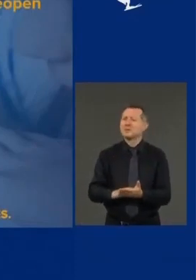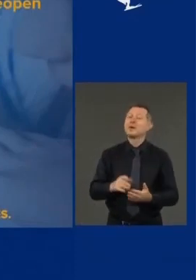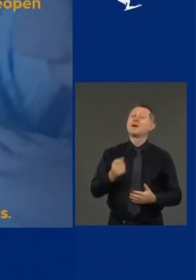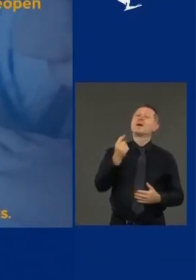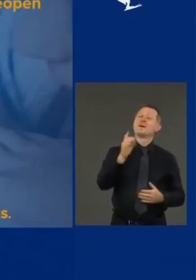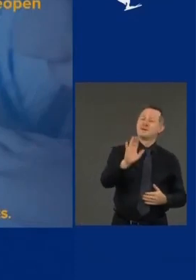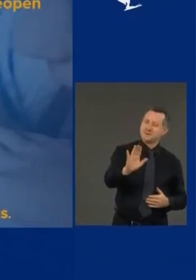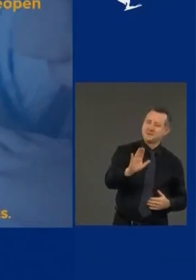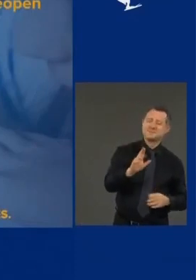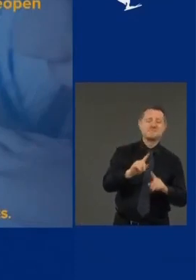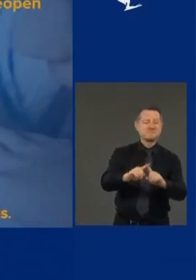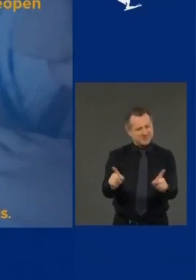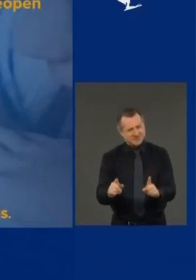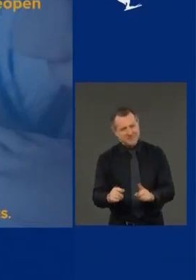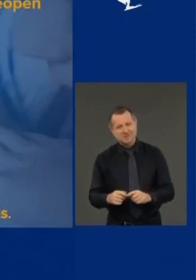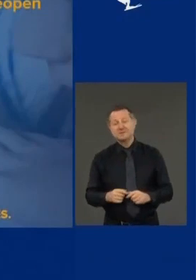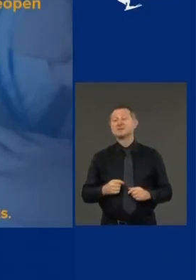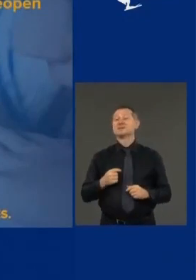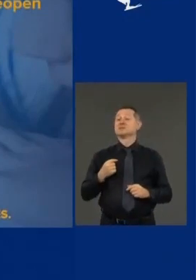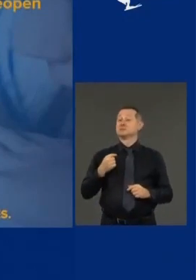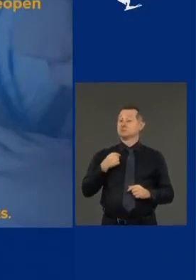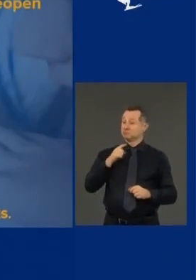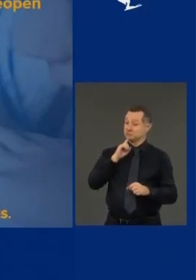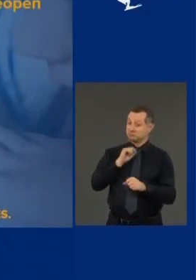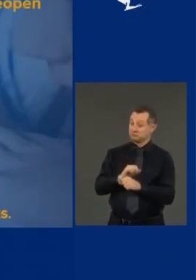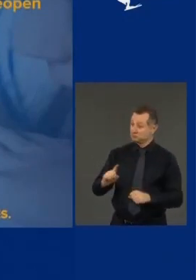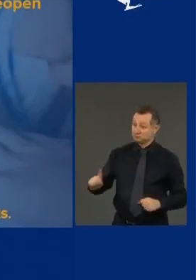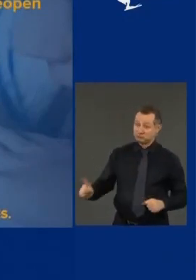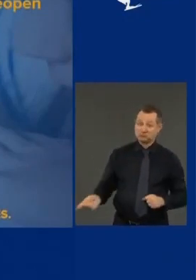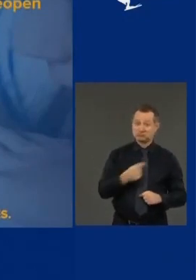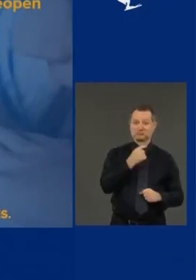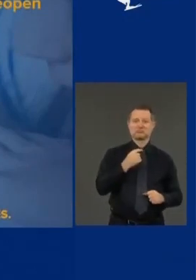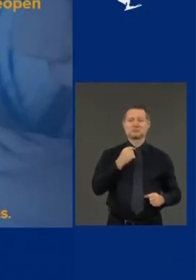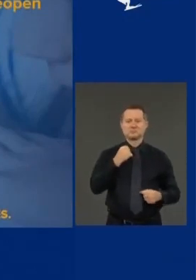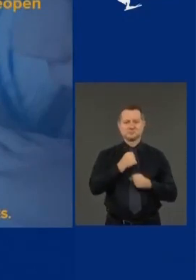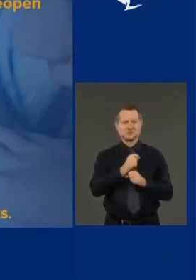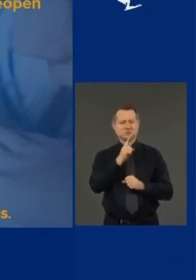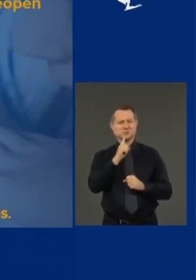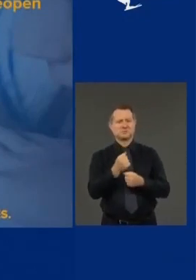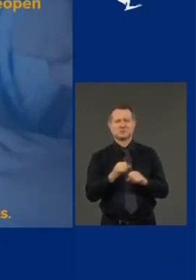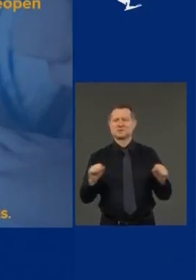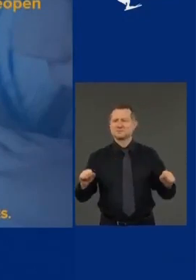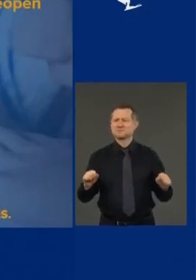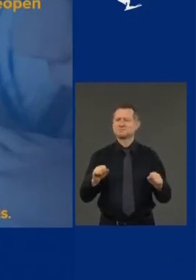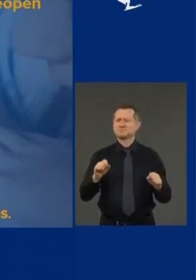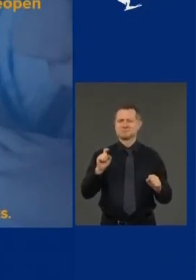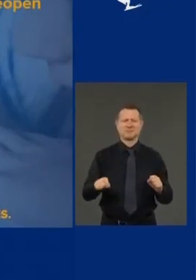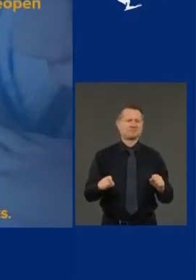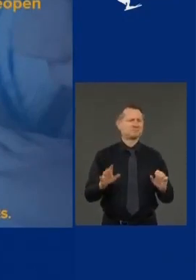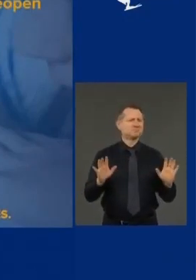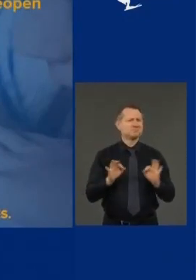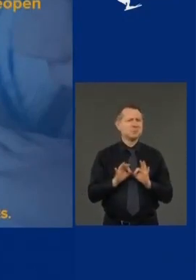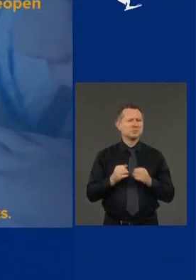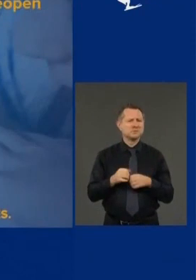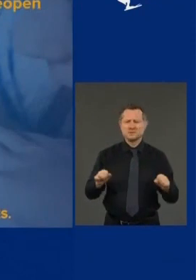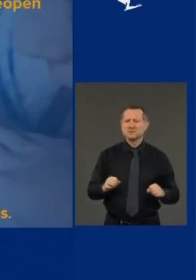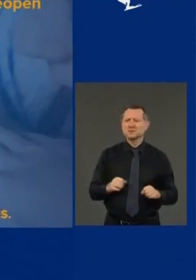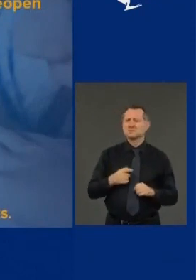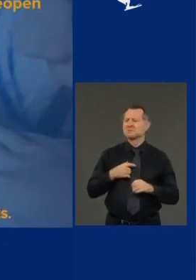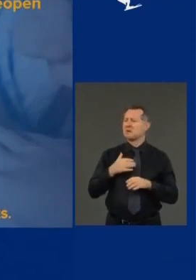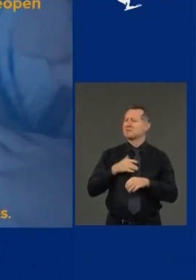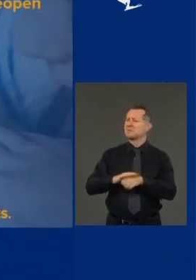say children should go back to school until we know it's safe, right? And we have some time. This is a